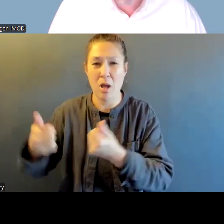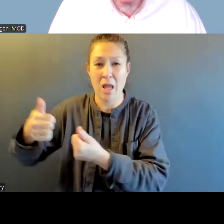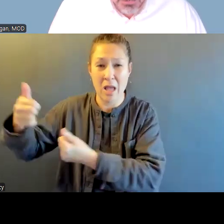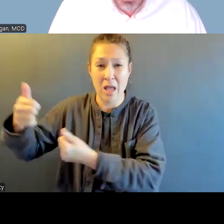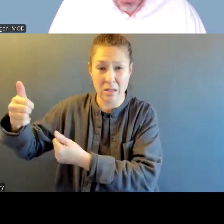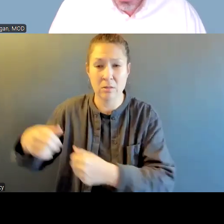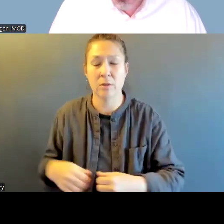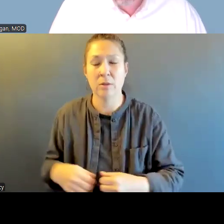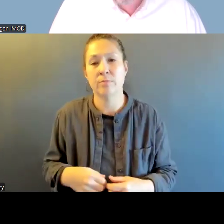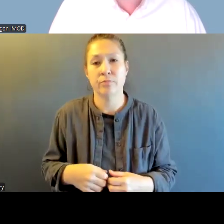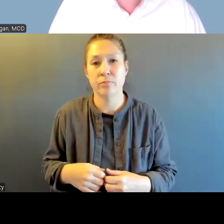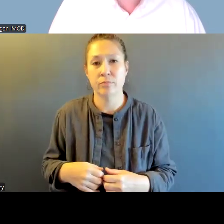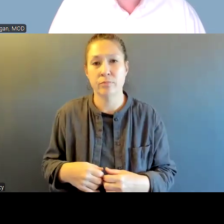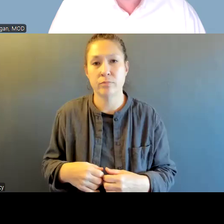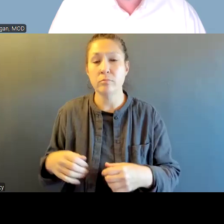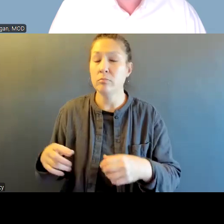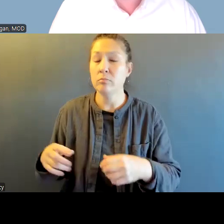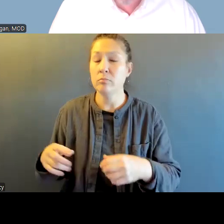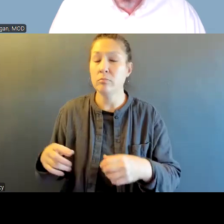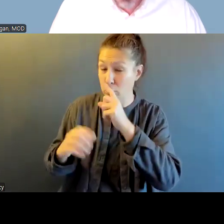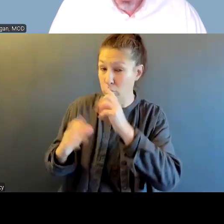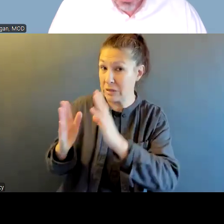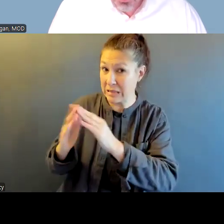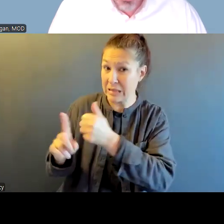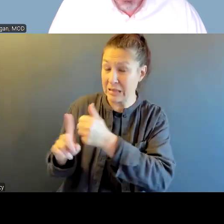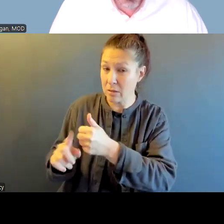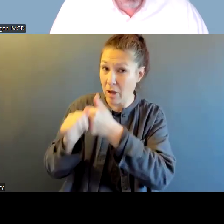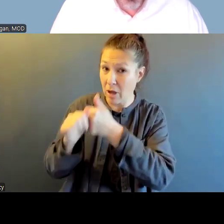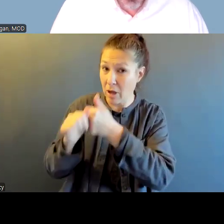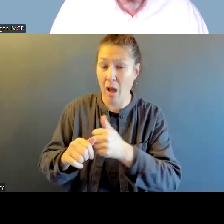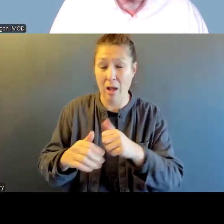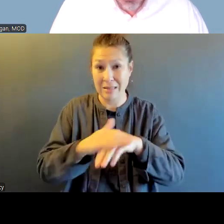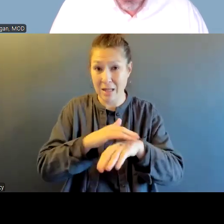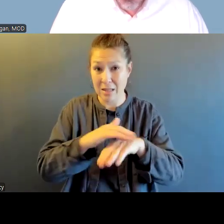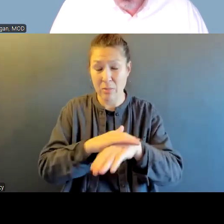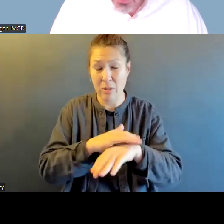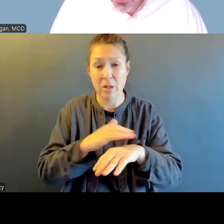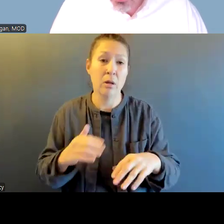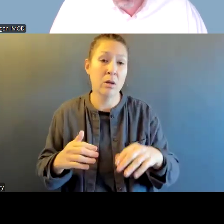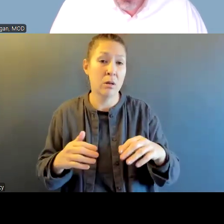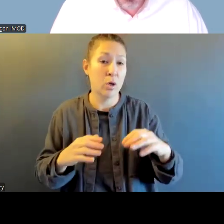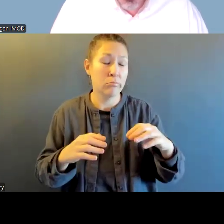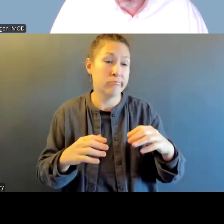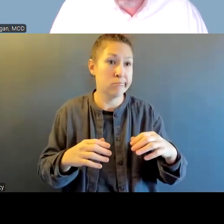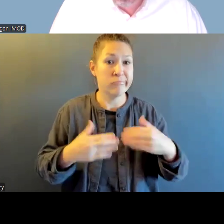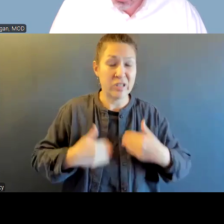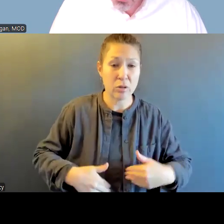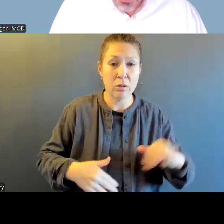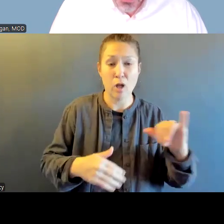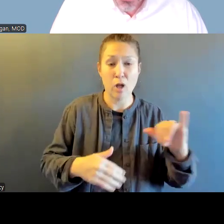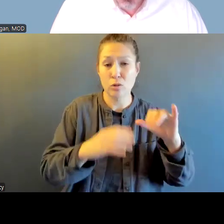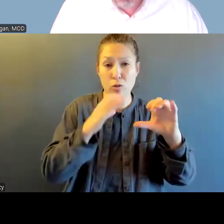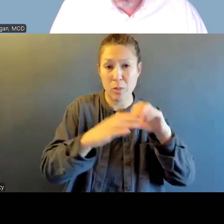compliance with accessibility, not just physical, but communication and programming. Input, they should provide input on public